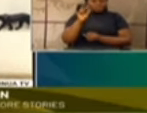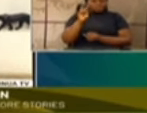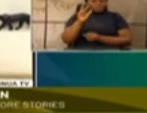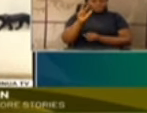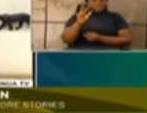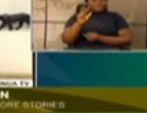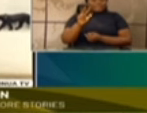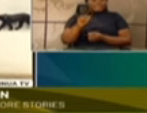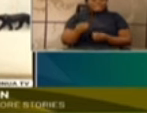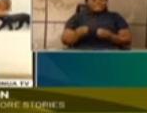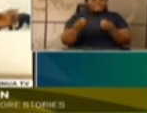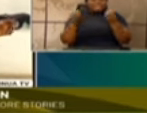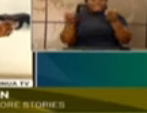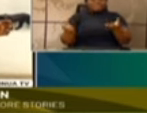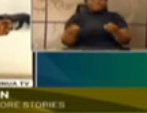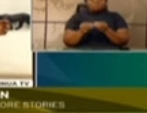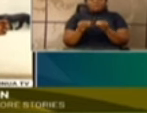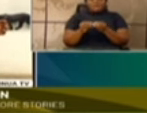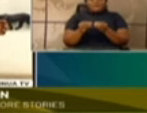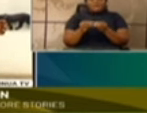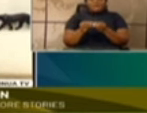Ebe man, enyama bebre.